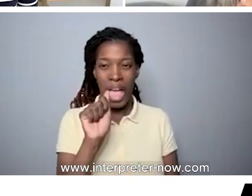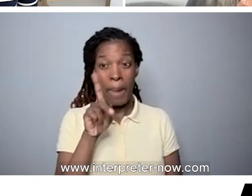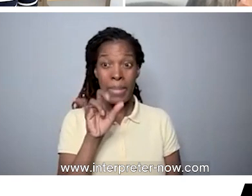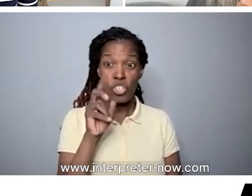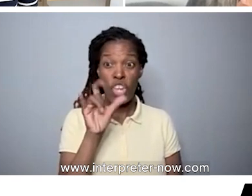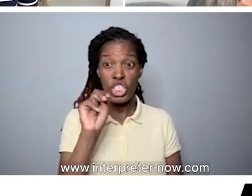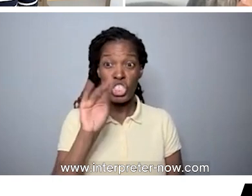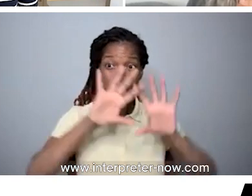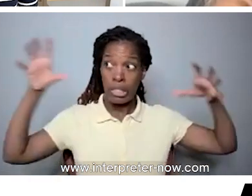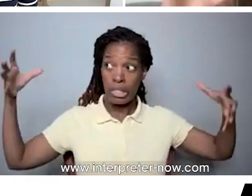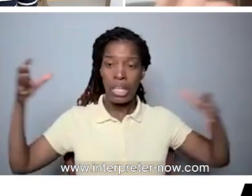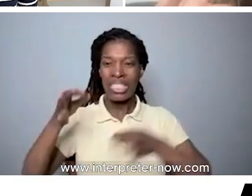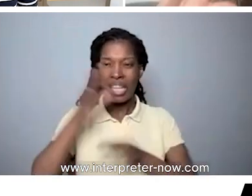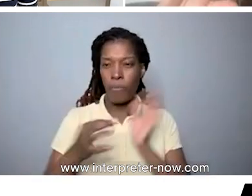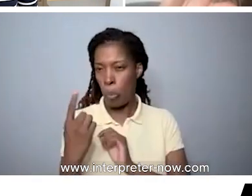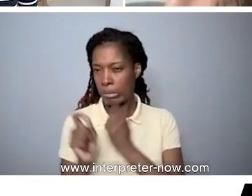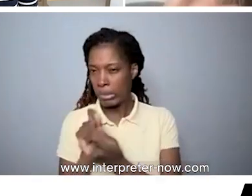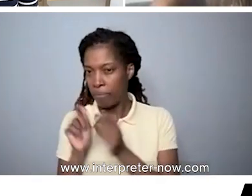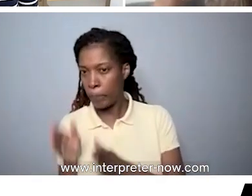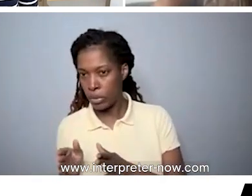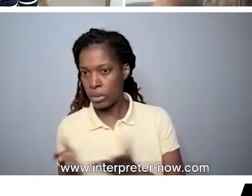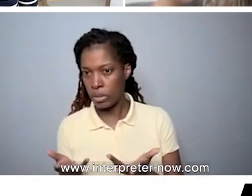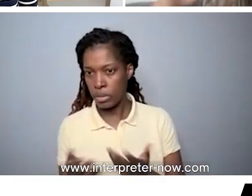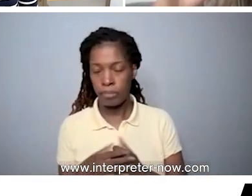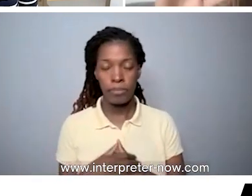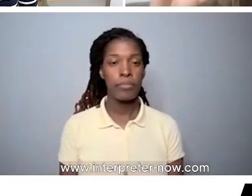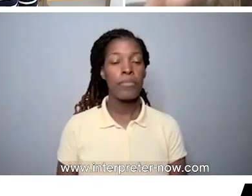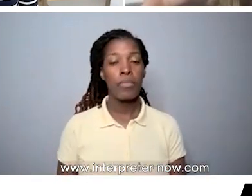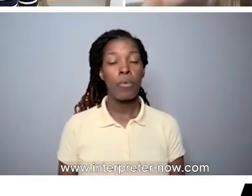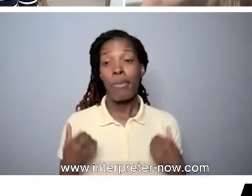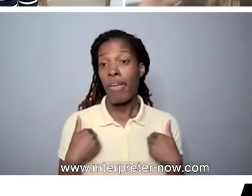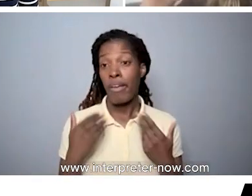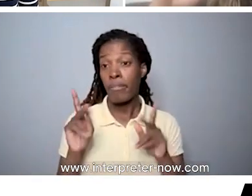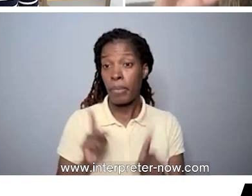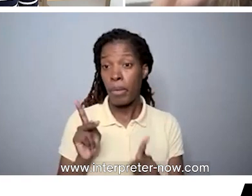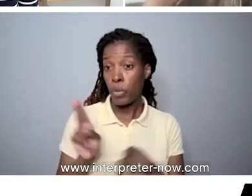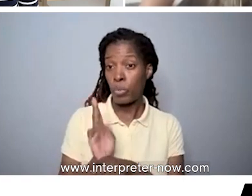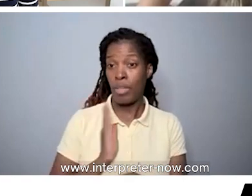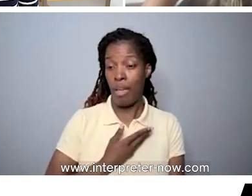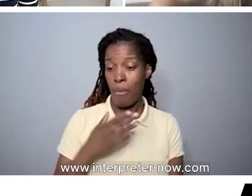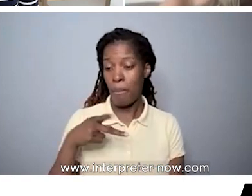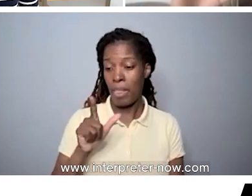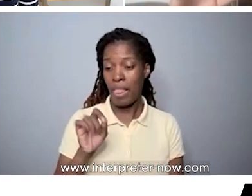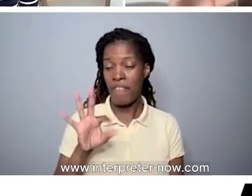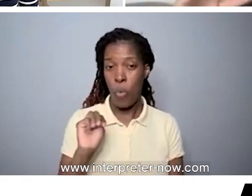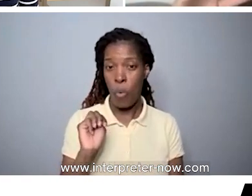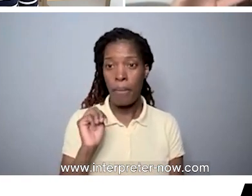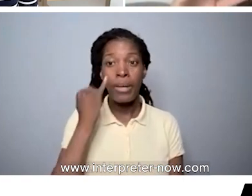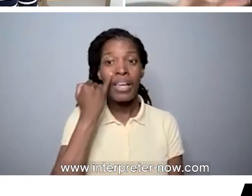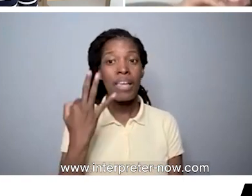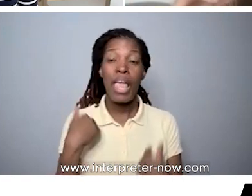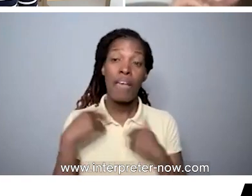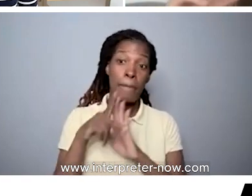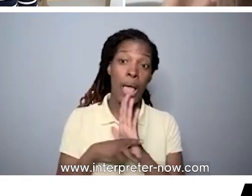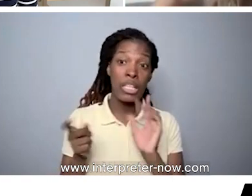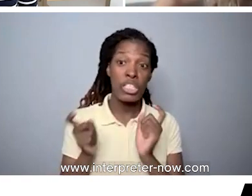platform for when there's like there's a policy change, so a change in scheduling and